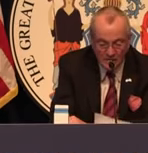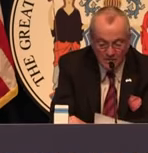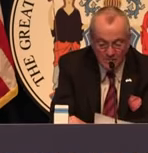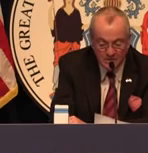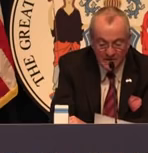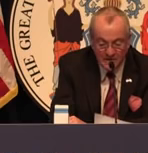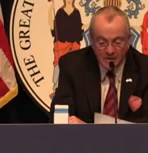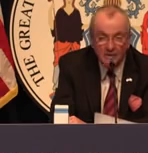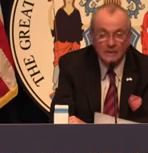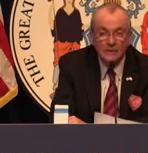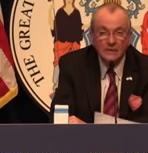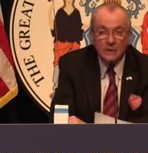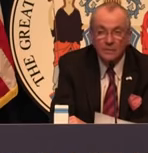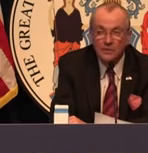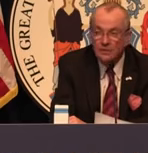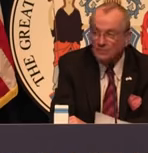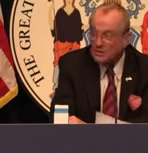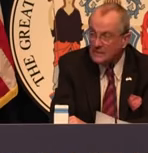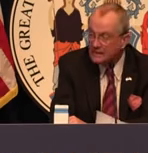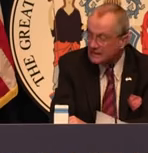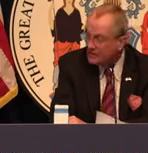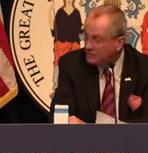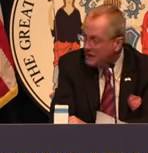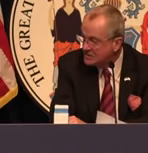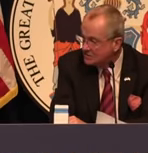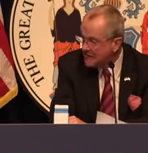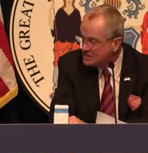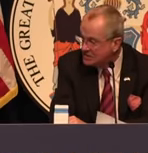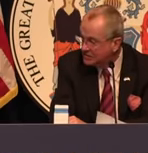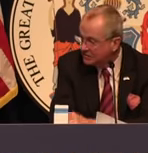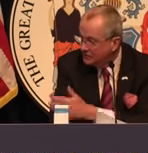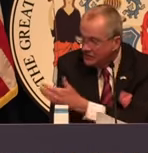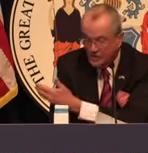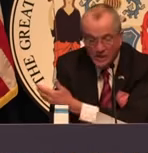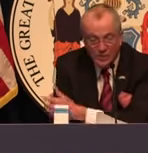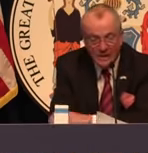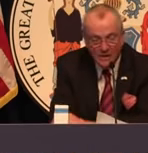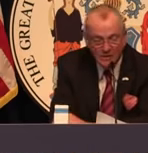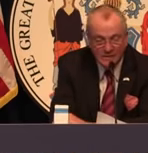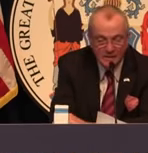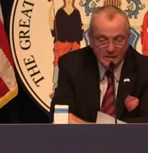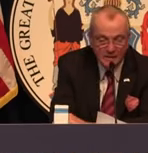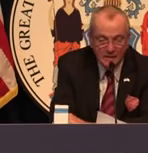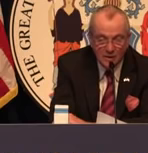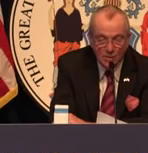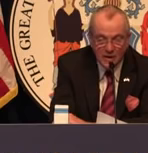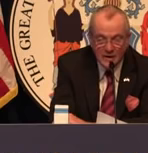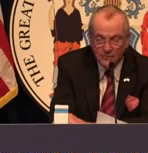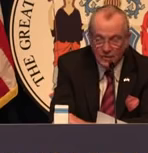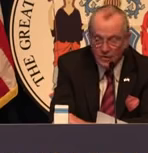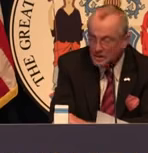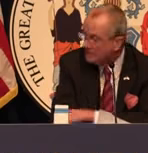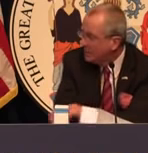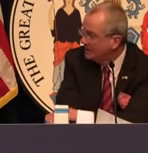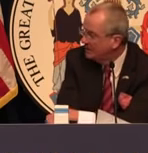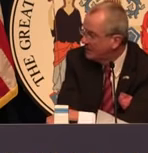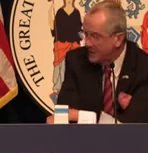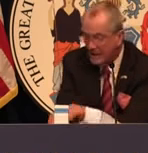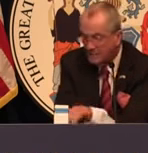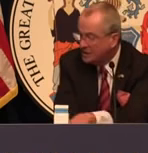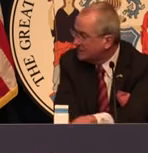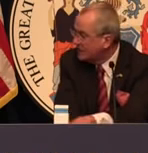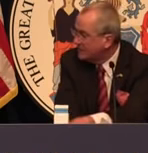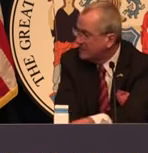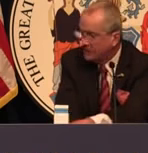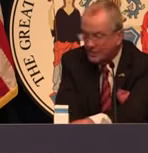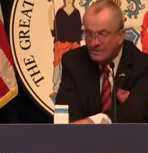CEO of Moderna Therapeutics. Moderna is based in Massachusetts, and Judy, you and I heard in our White House call a couple weeks ago, they got